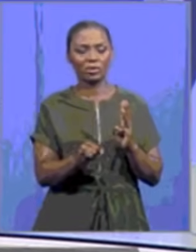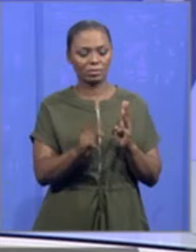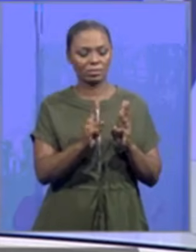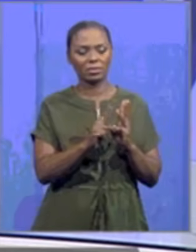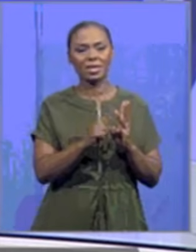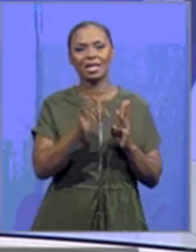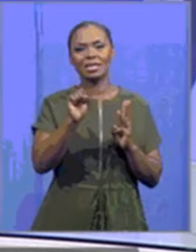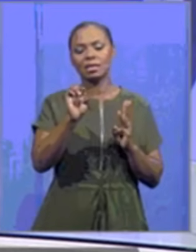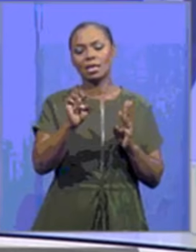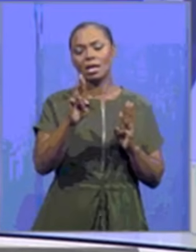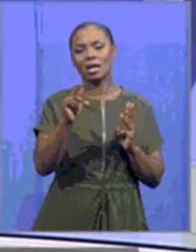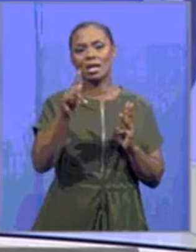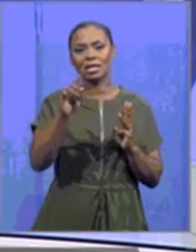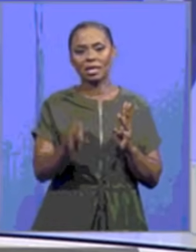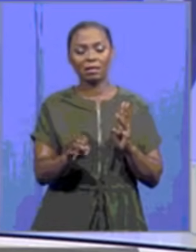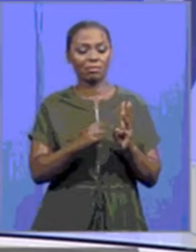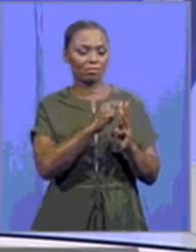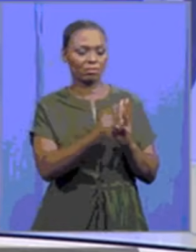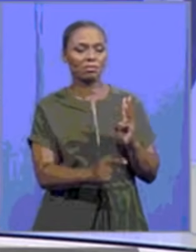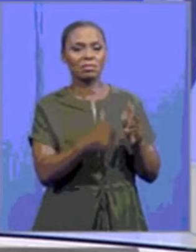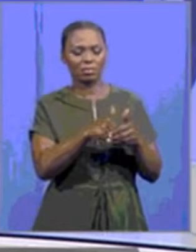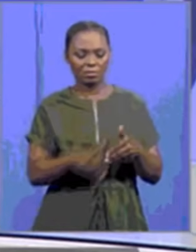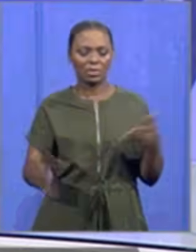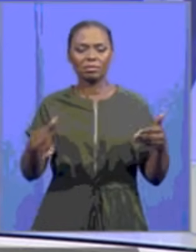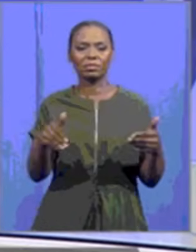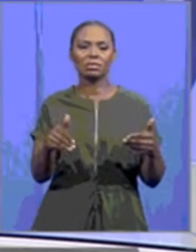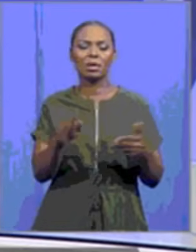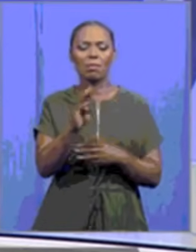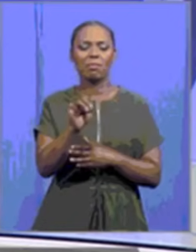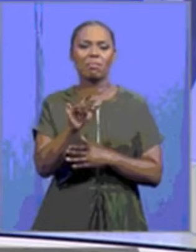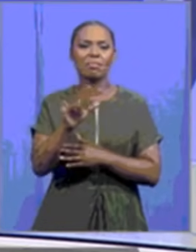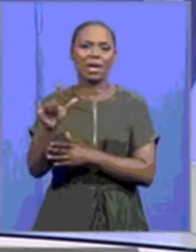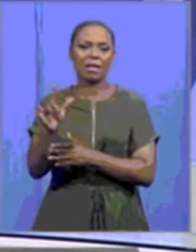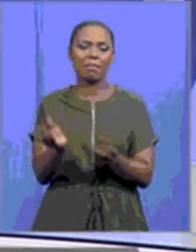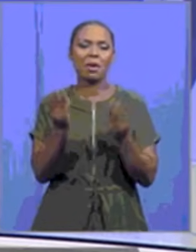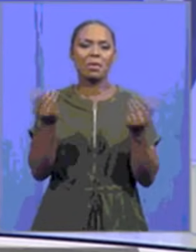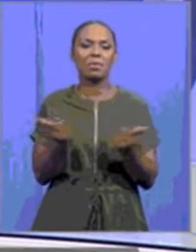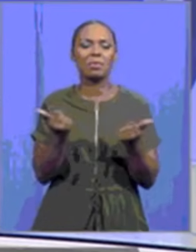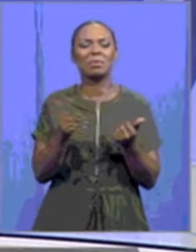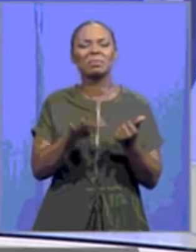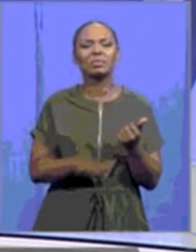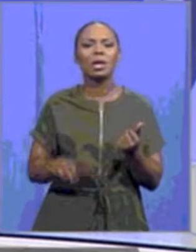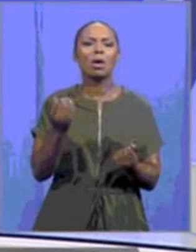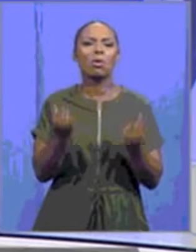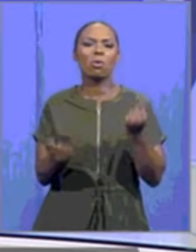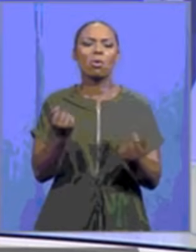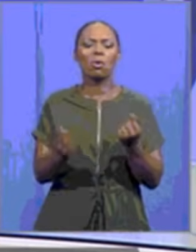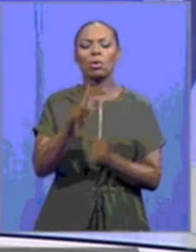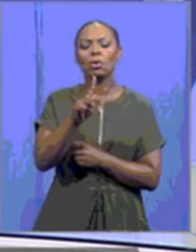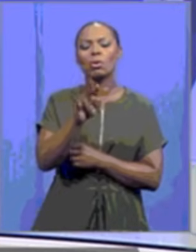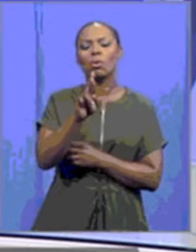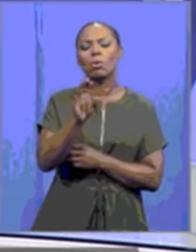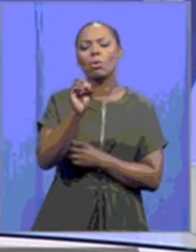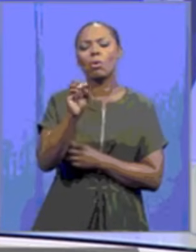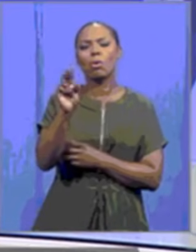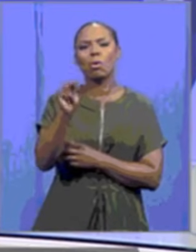le Serake Lieu ba filwe peile ke kgoro tsheko ya selete ya Kroonstad. Boraro bjo e